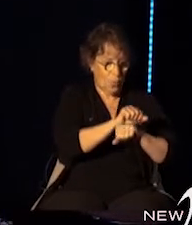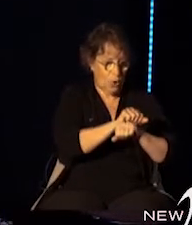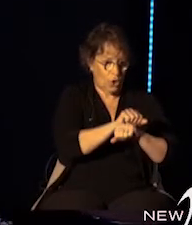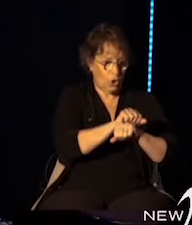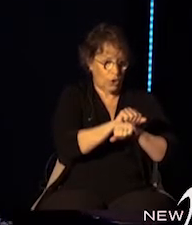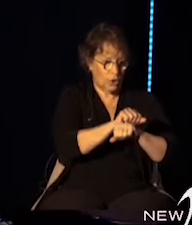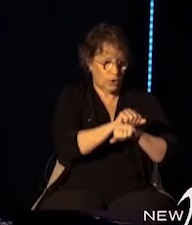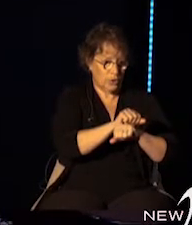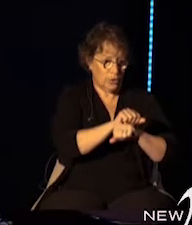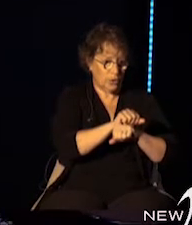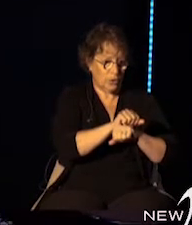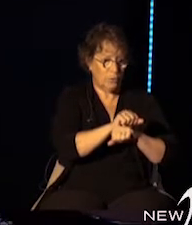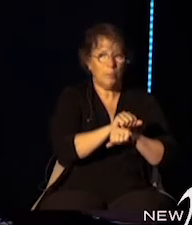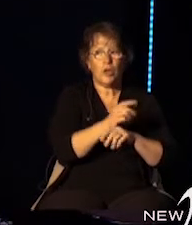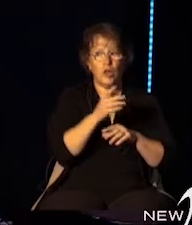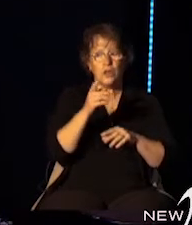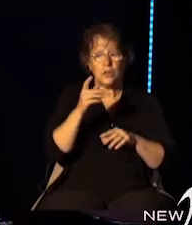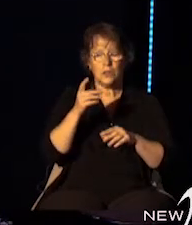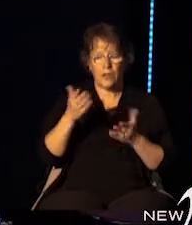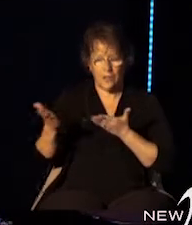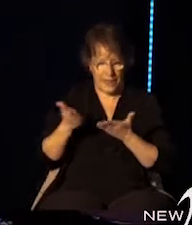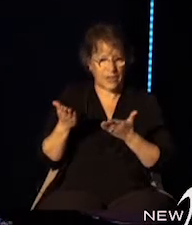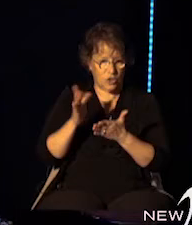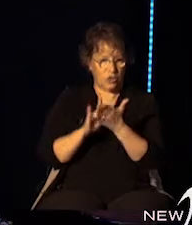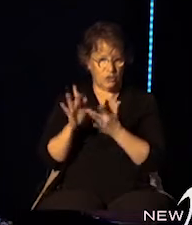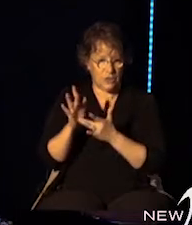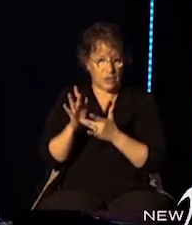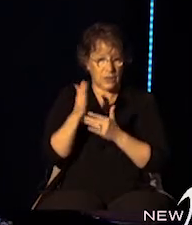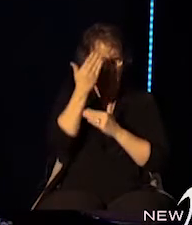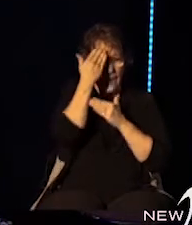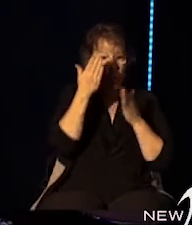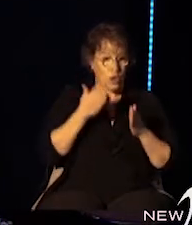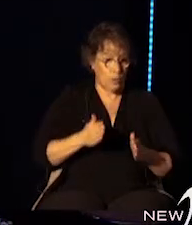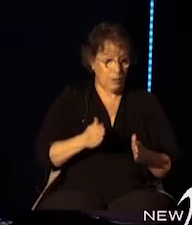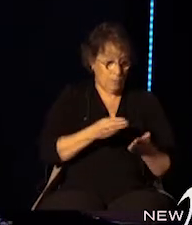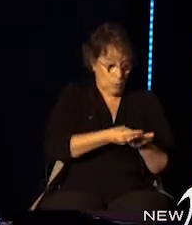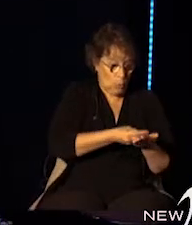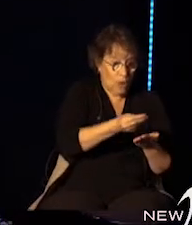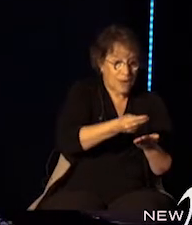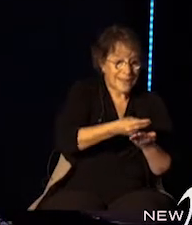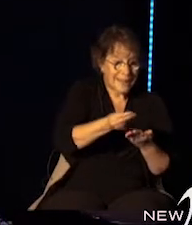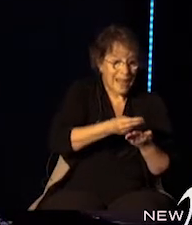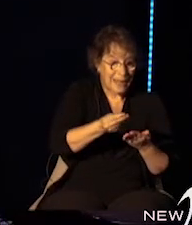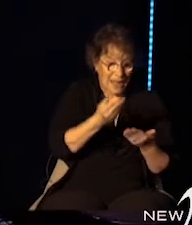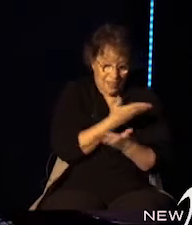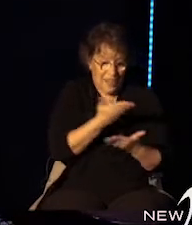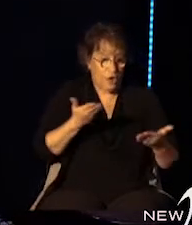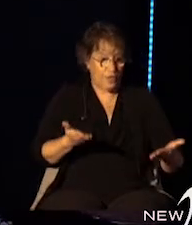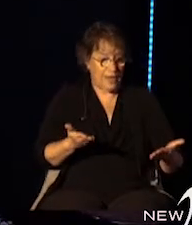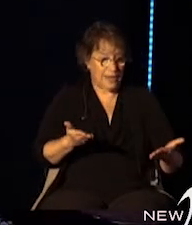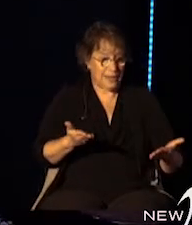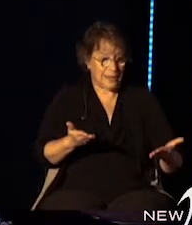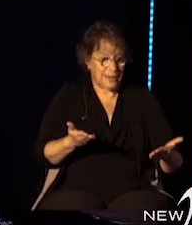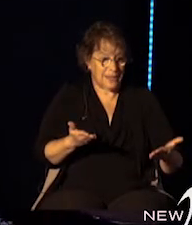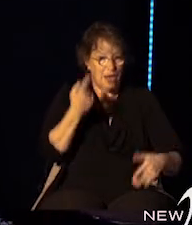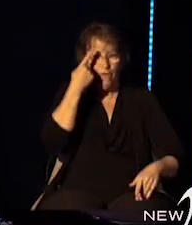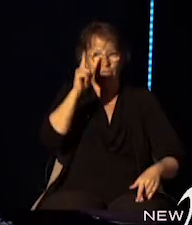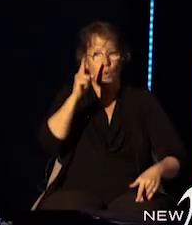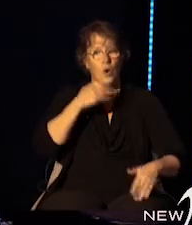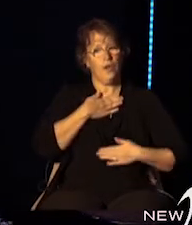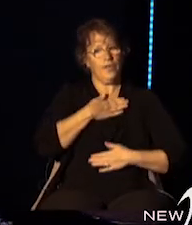I know people who right now are selling their possessions for the joy of being